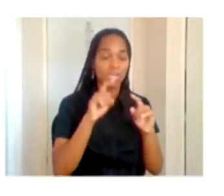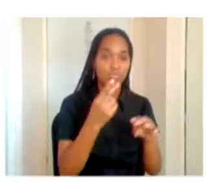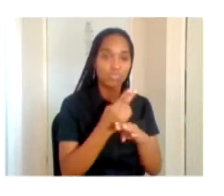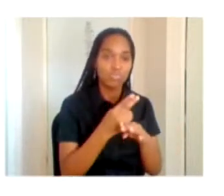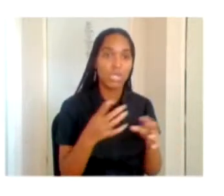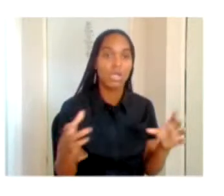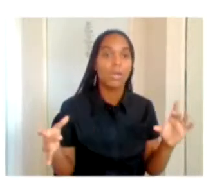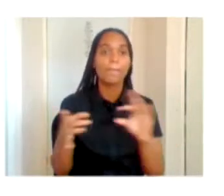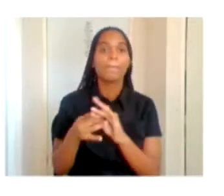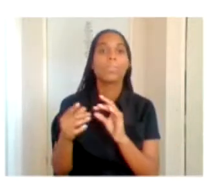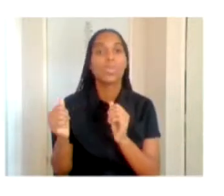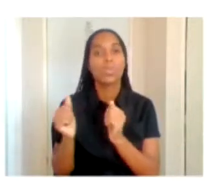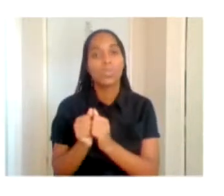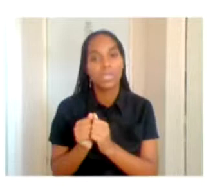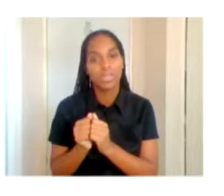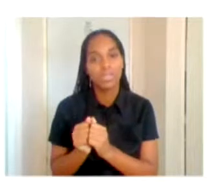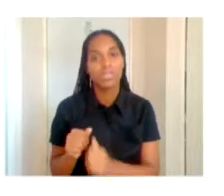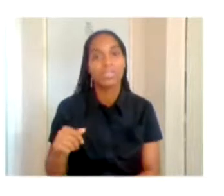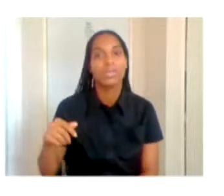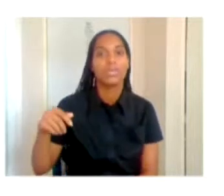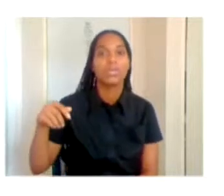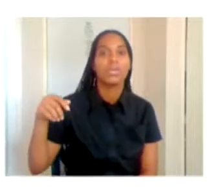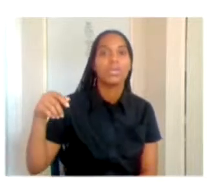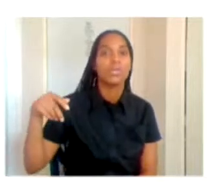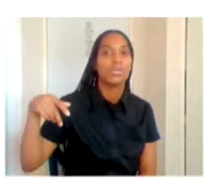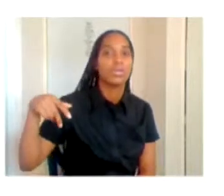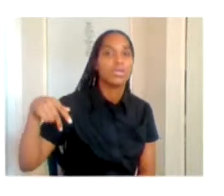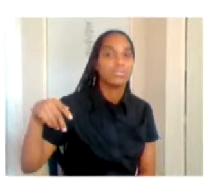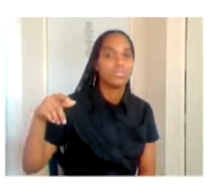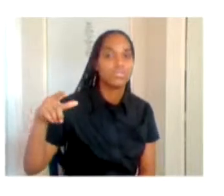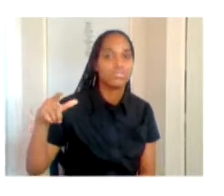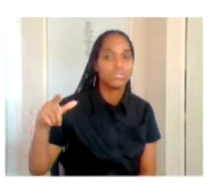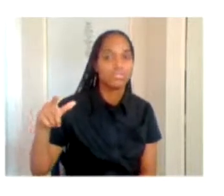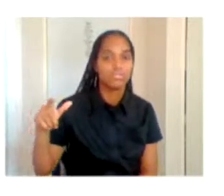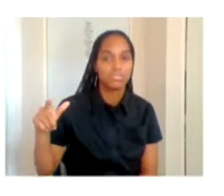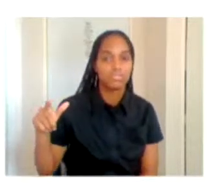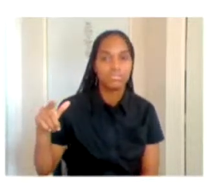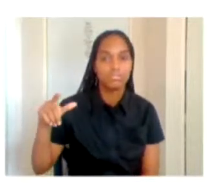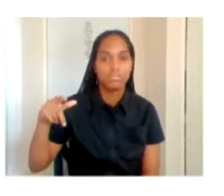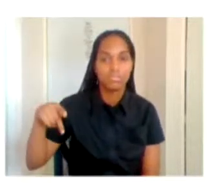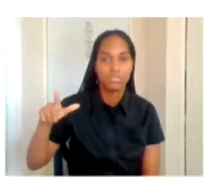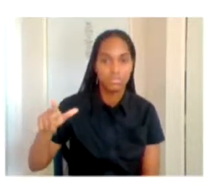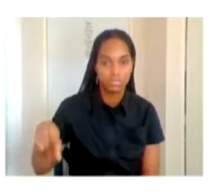FEC. So there's a lot of tools we can bring to bear. The other thing we can do is measure the